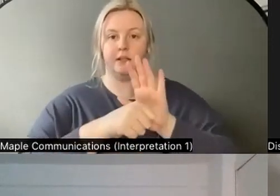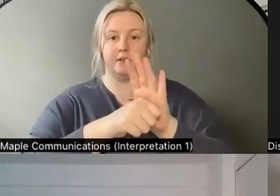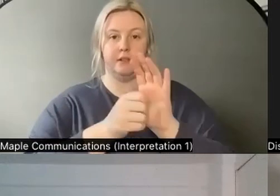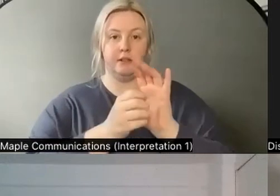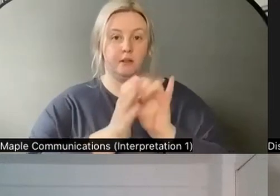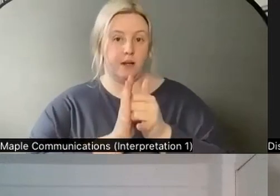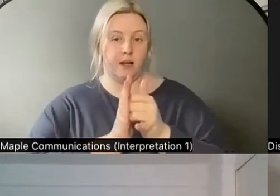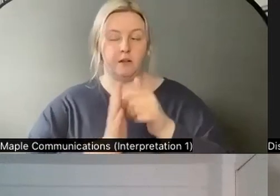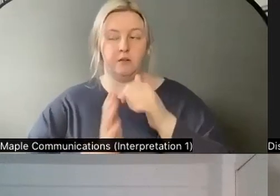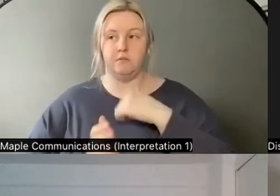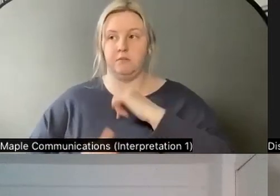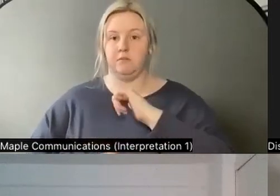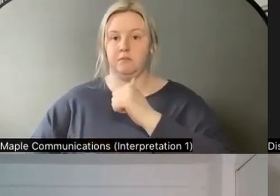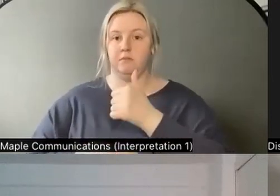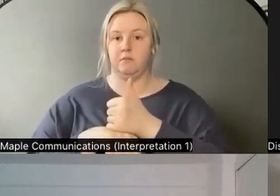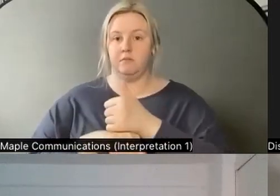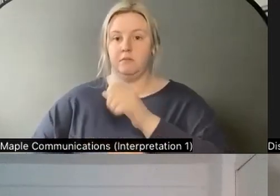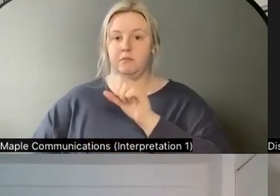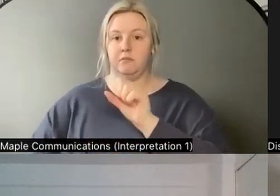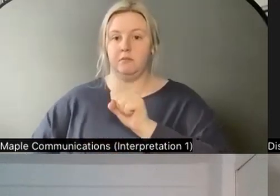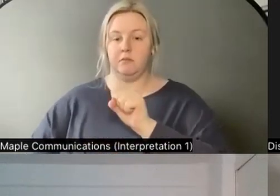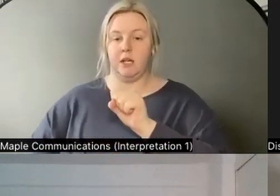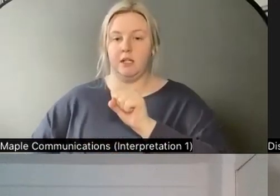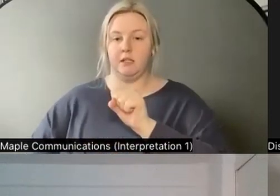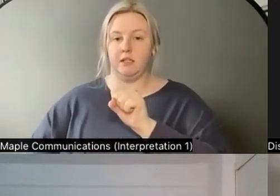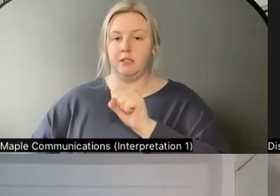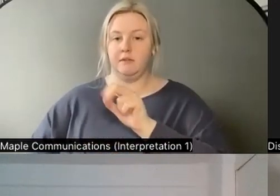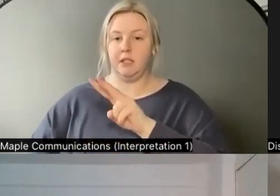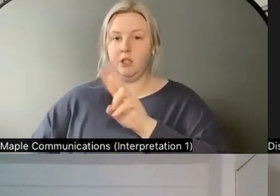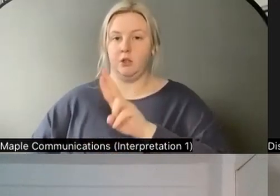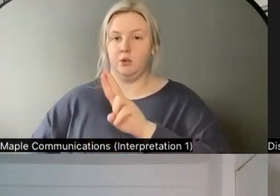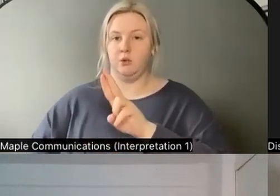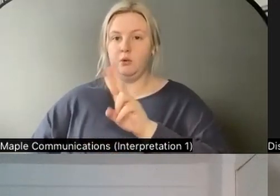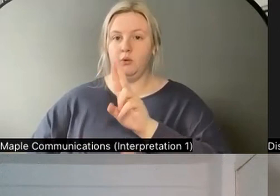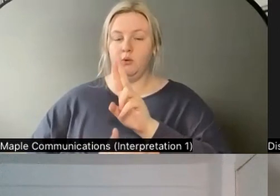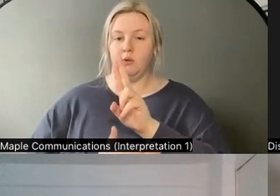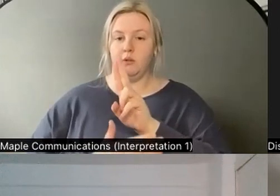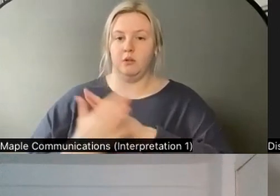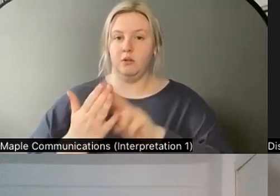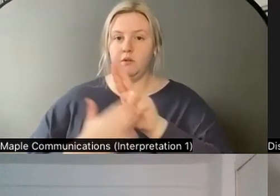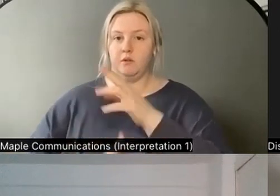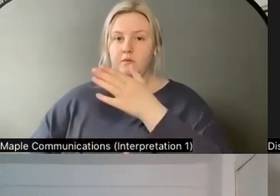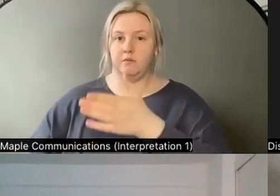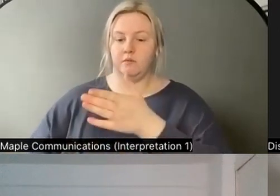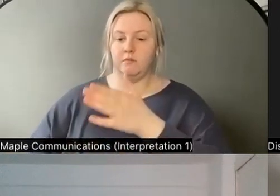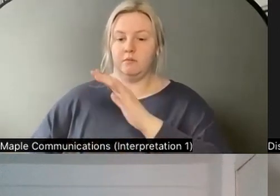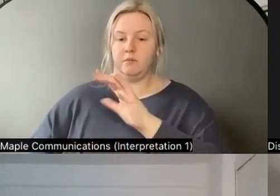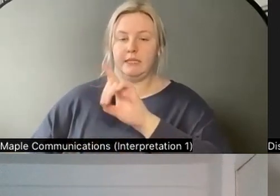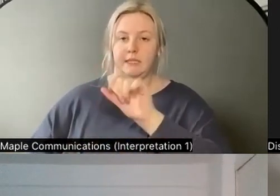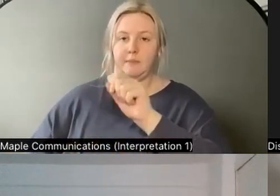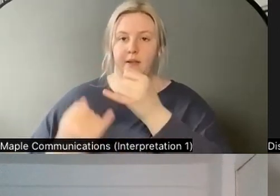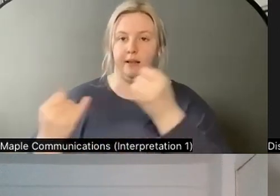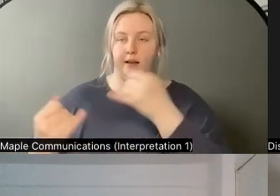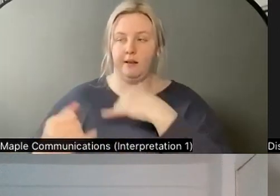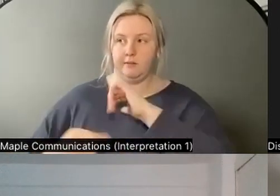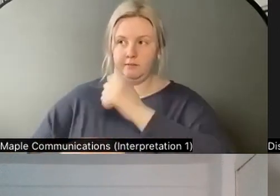co-founding the SFU Disability and Neurodiversity Alliance at Simon Fraser University. And I